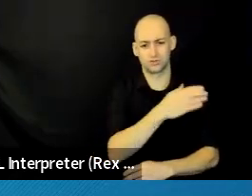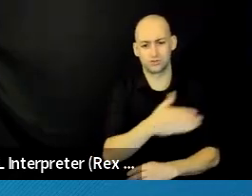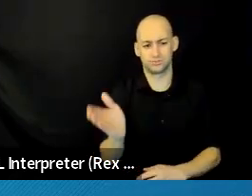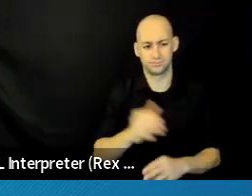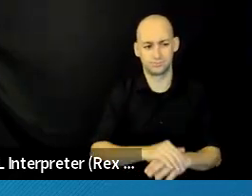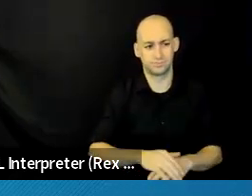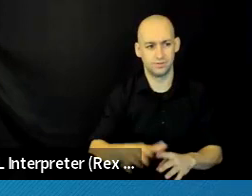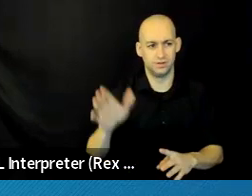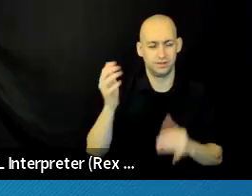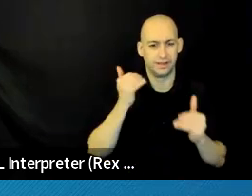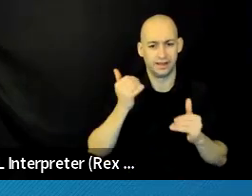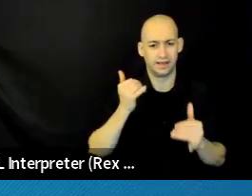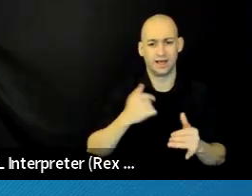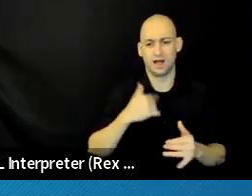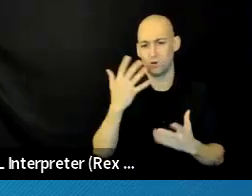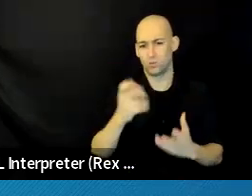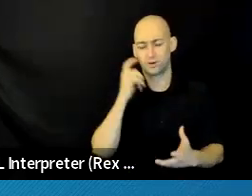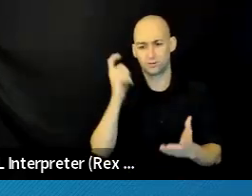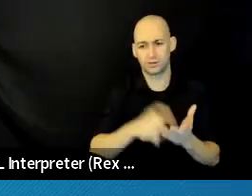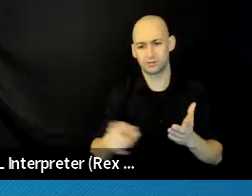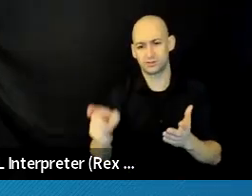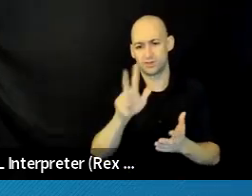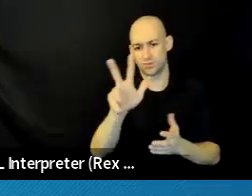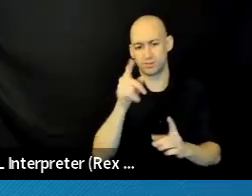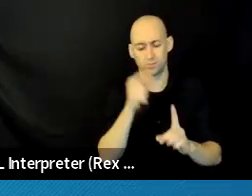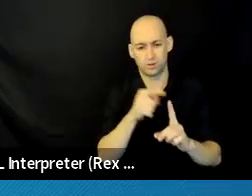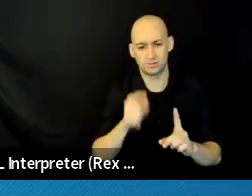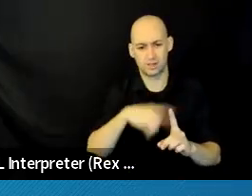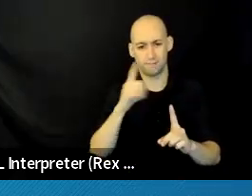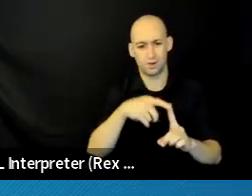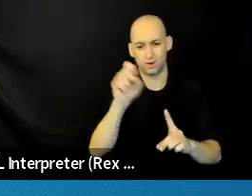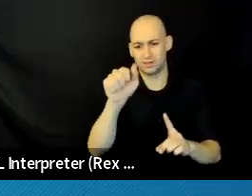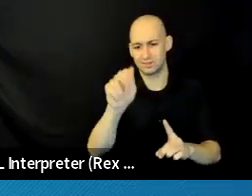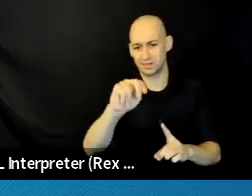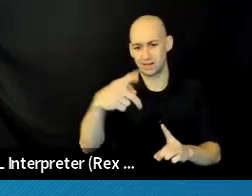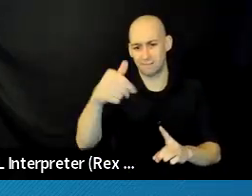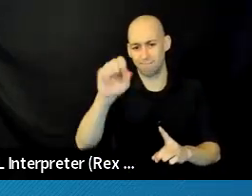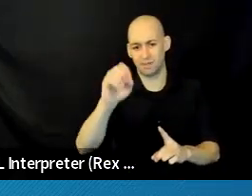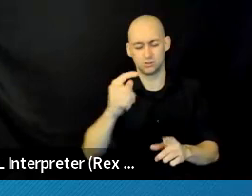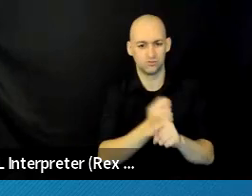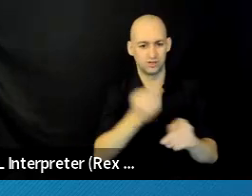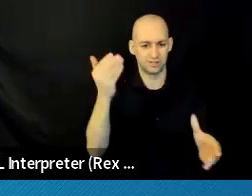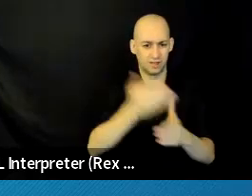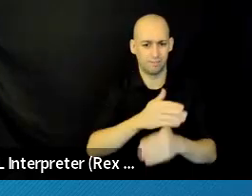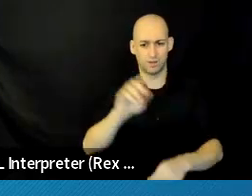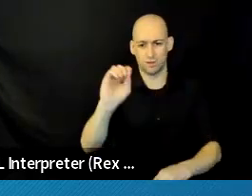So today, I just want to go over 3 points about San Paso Truck Stop. Number 1